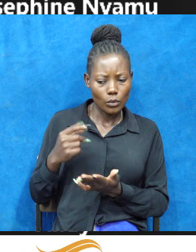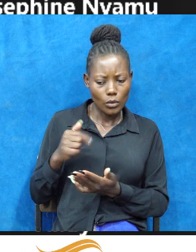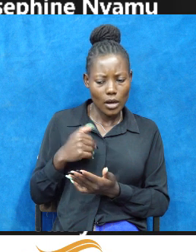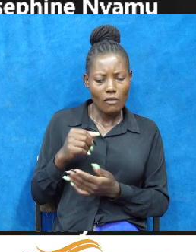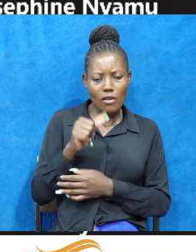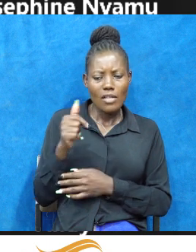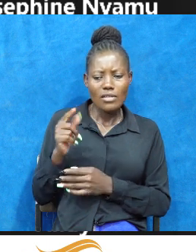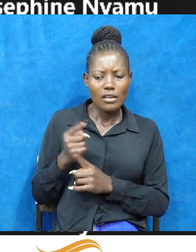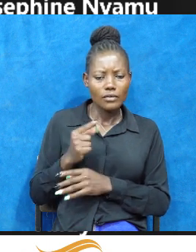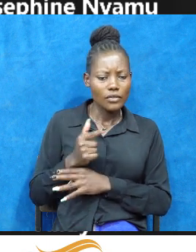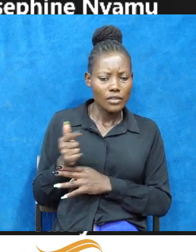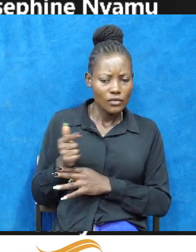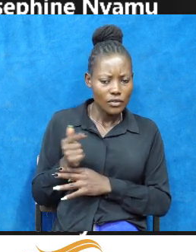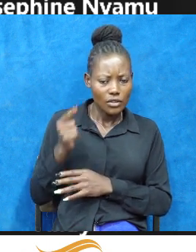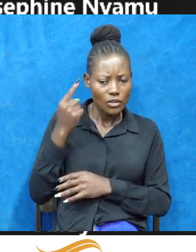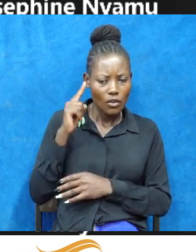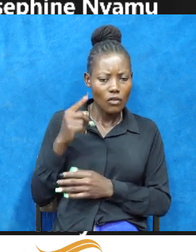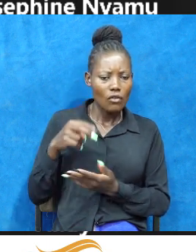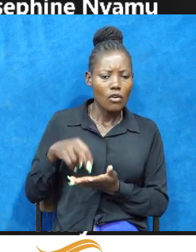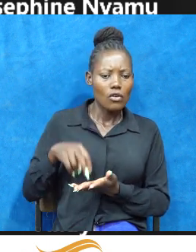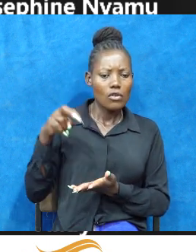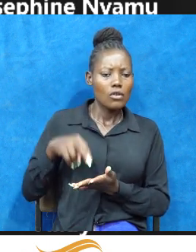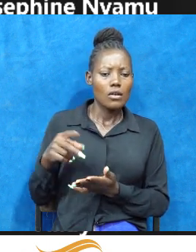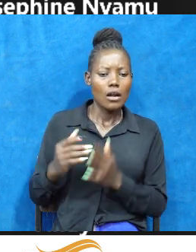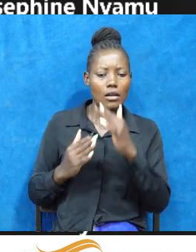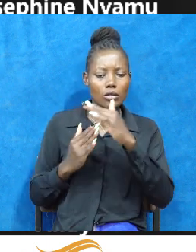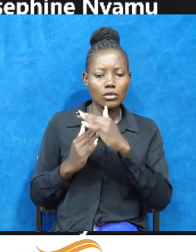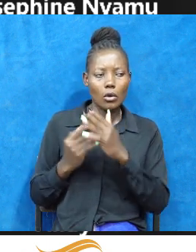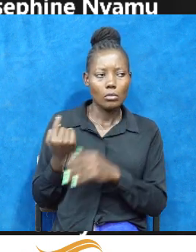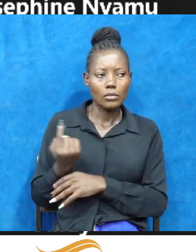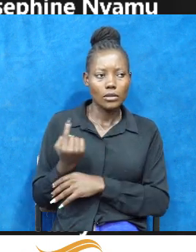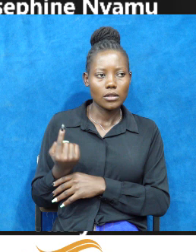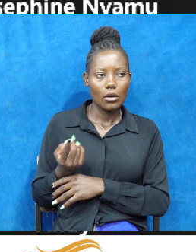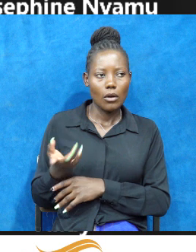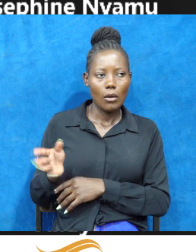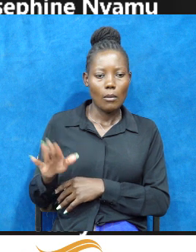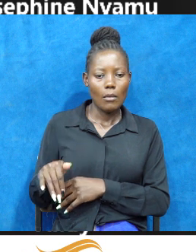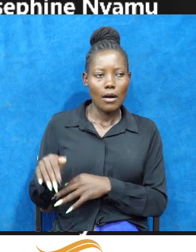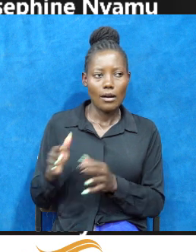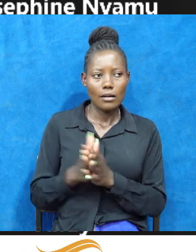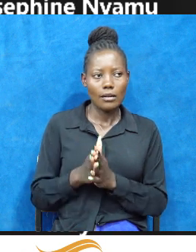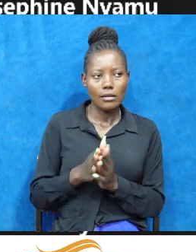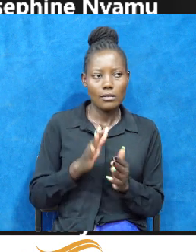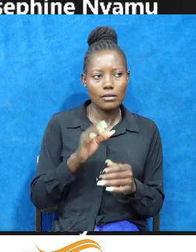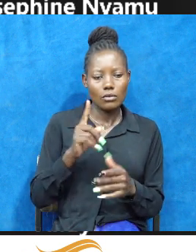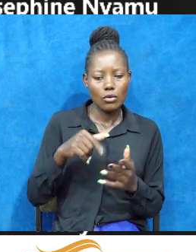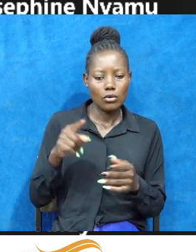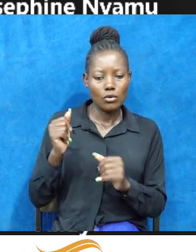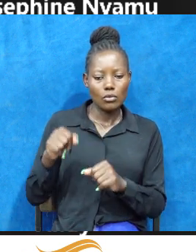some video of a tuck jump, a pike jump, single leg buck kick, rocket jump. There's several you can